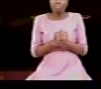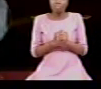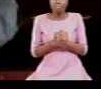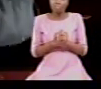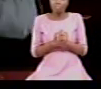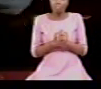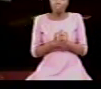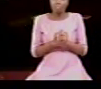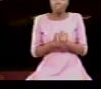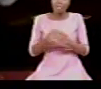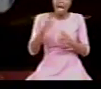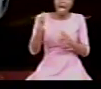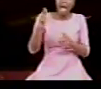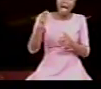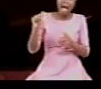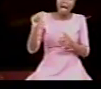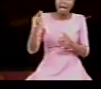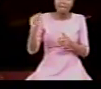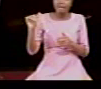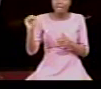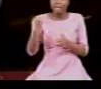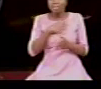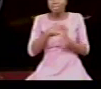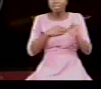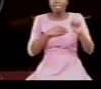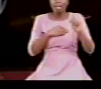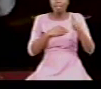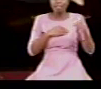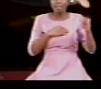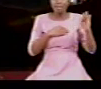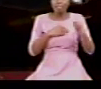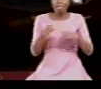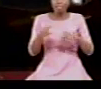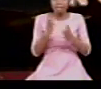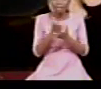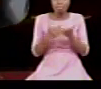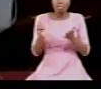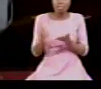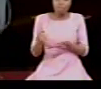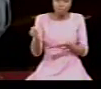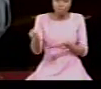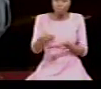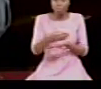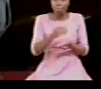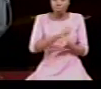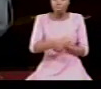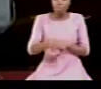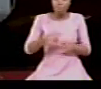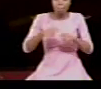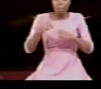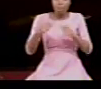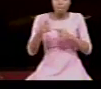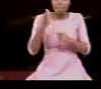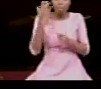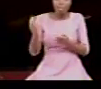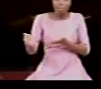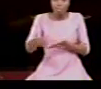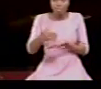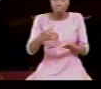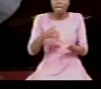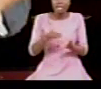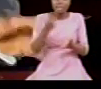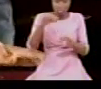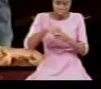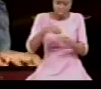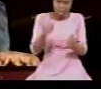Ananias and Sapphira did something, they sowed, but when we were reaping, it was in the